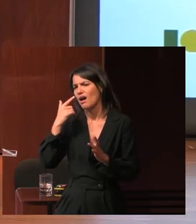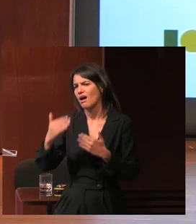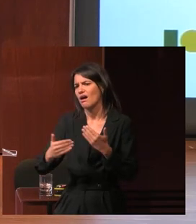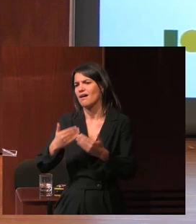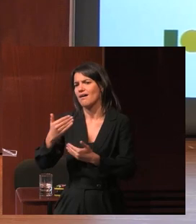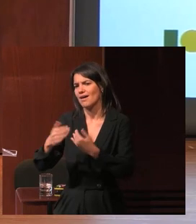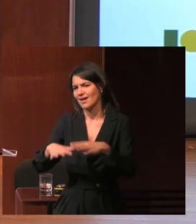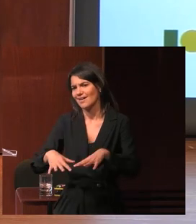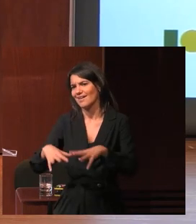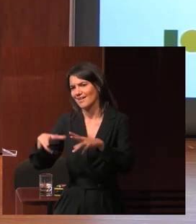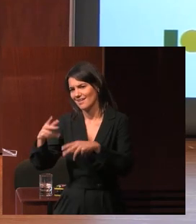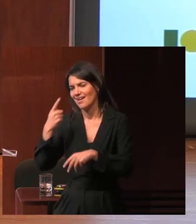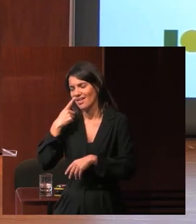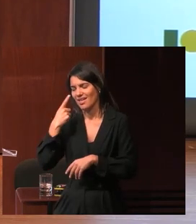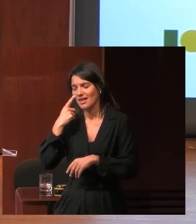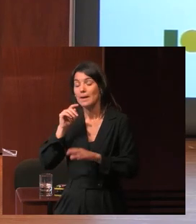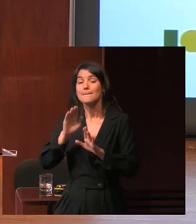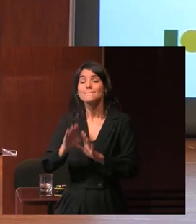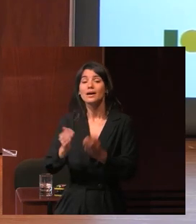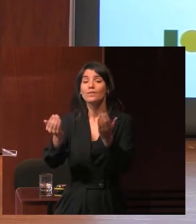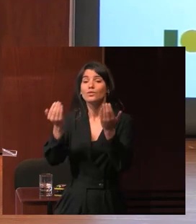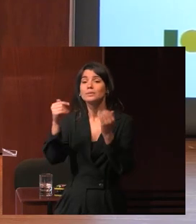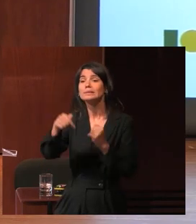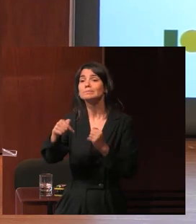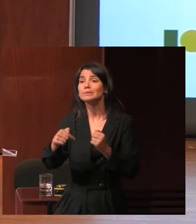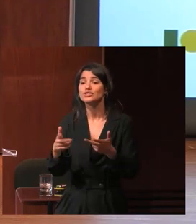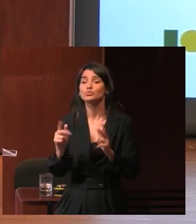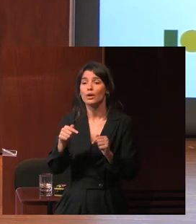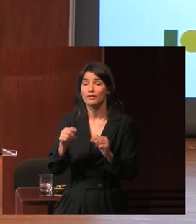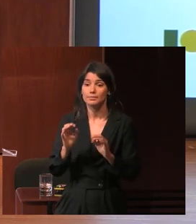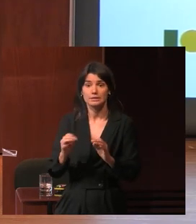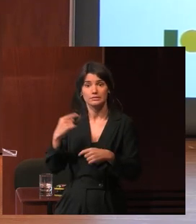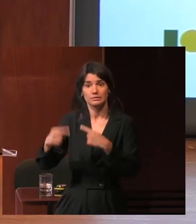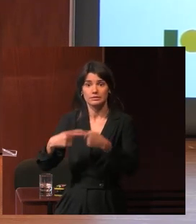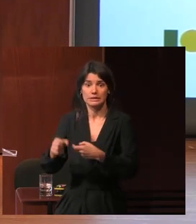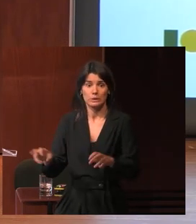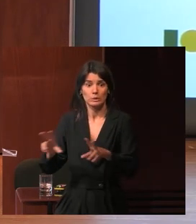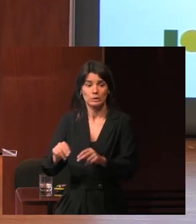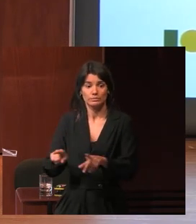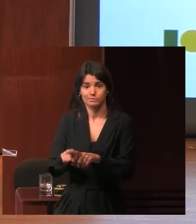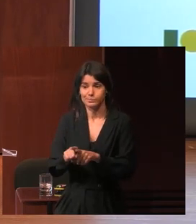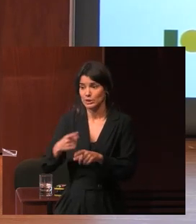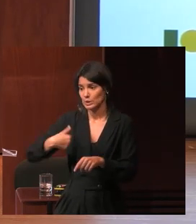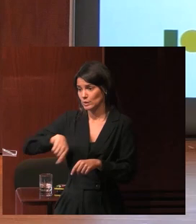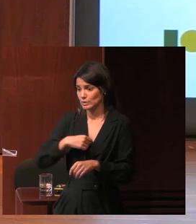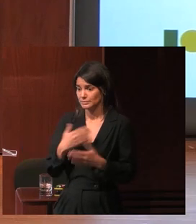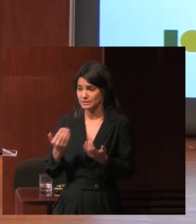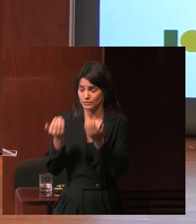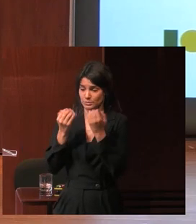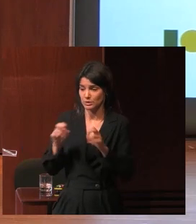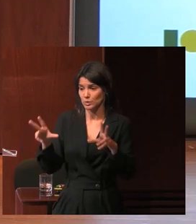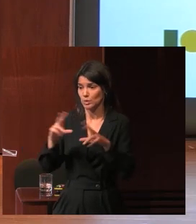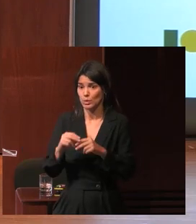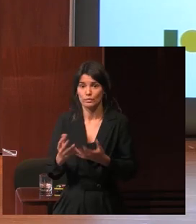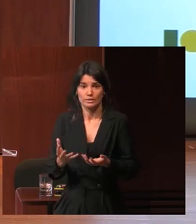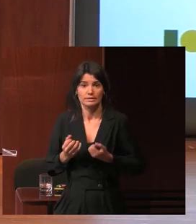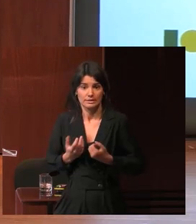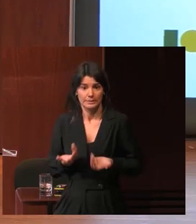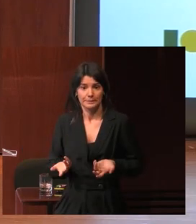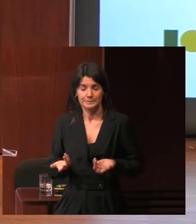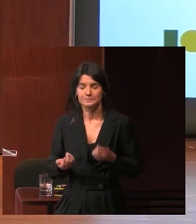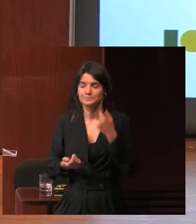there needs to be updated as well, as we need to be updated as well. So when you go to